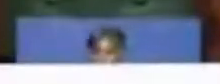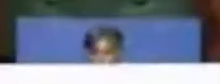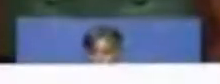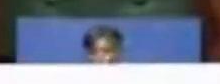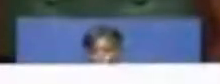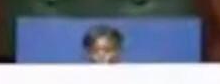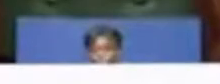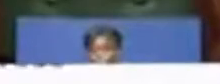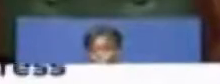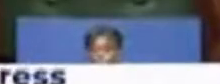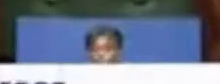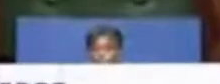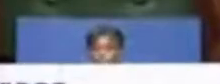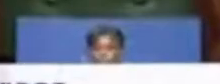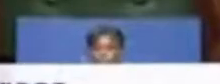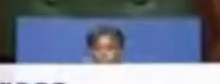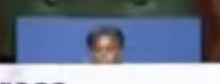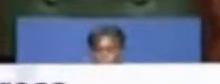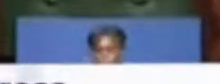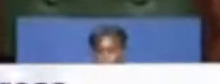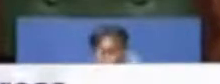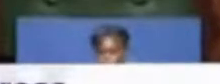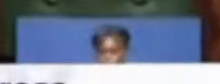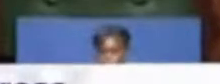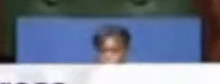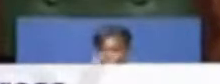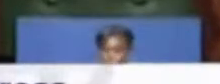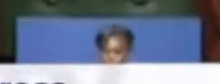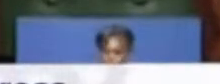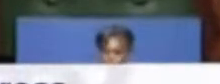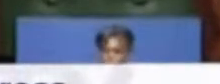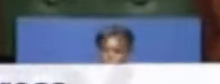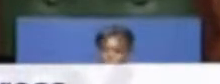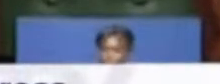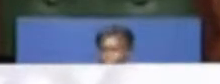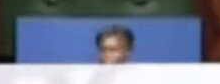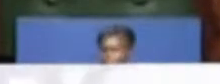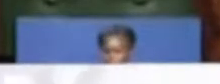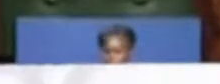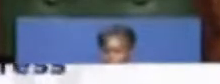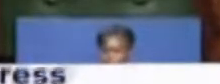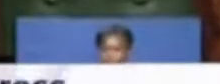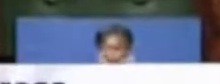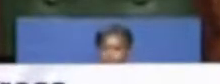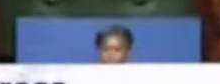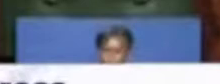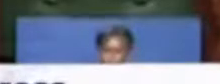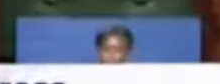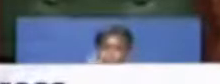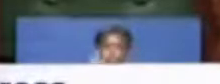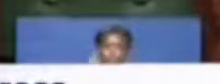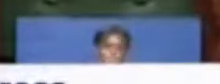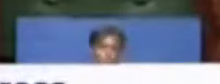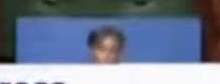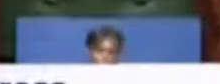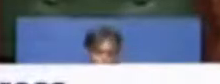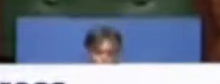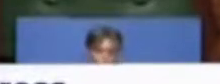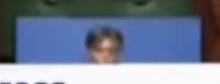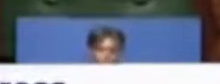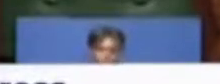security organs. In particular, we have recently established a new level 4 hospital in Kahawa